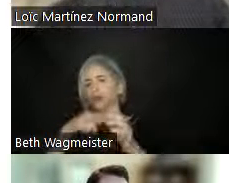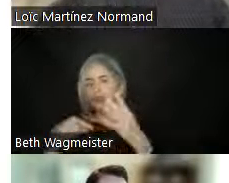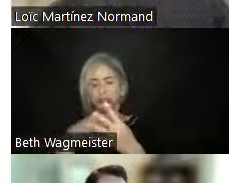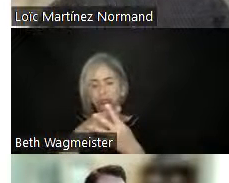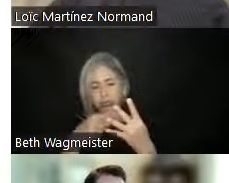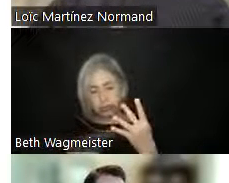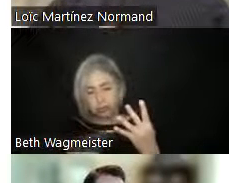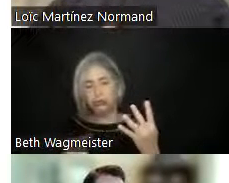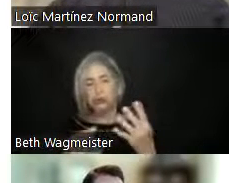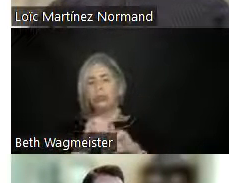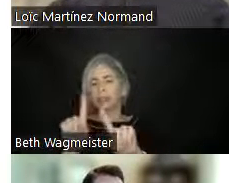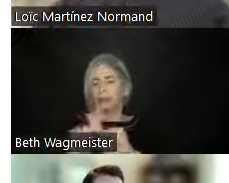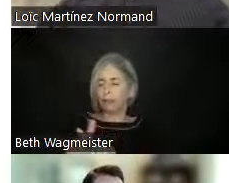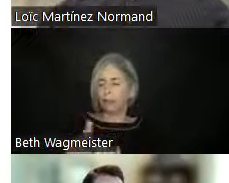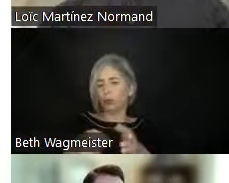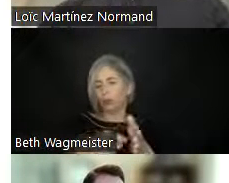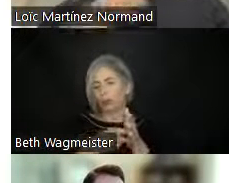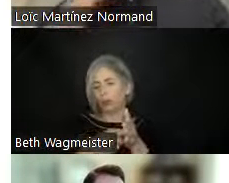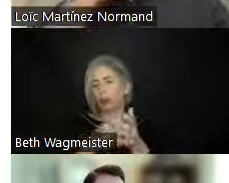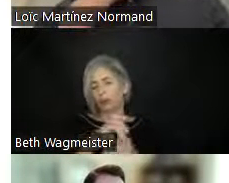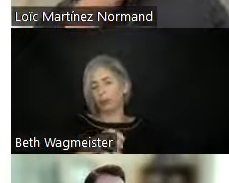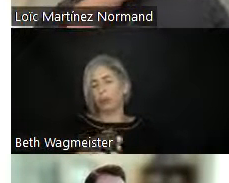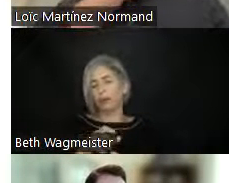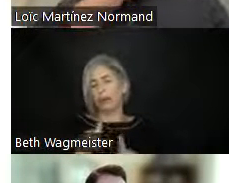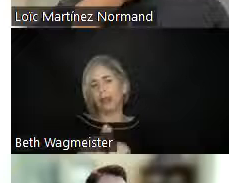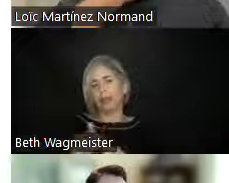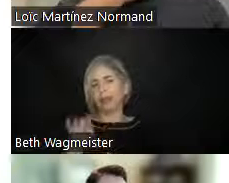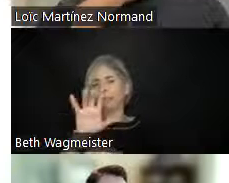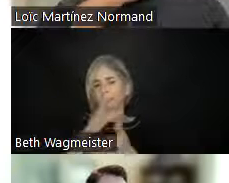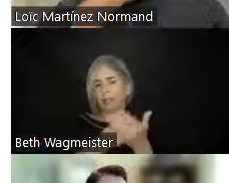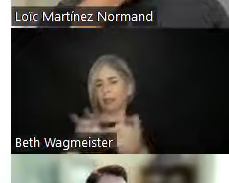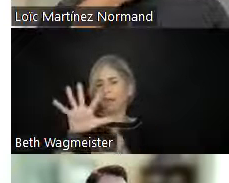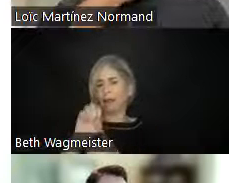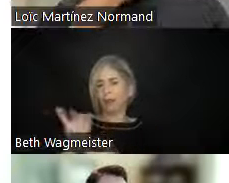WCAG success criteria. And again, section 508 focuses